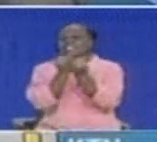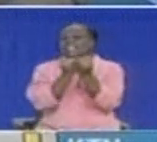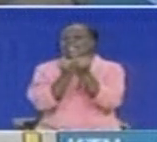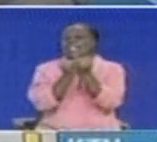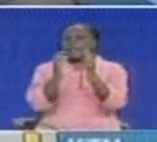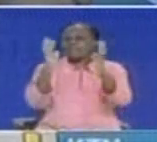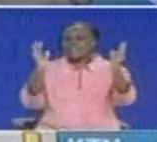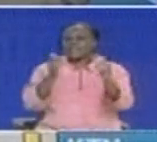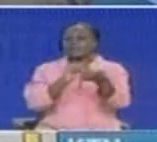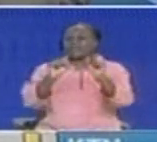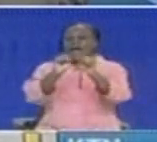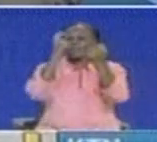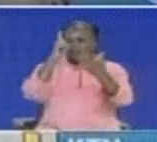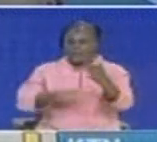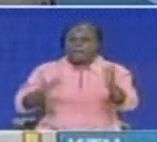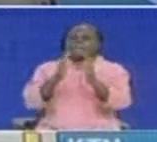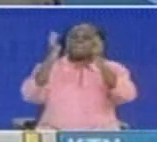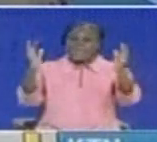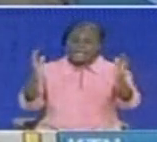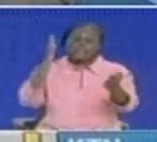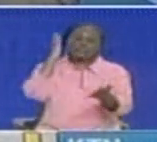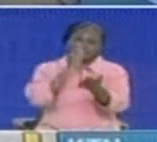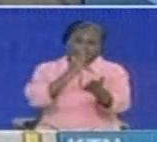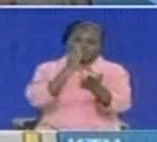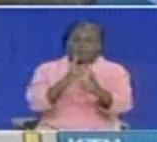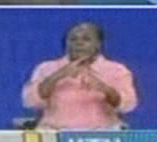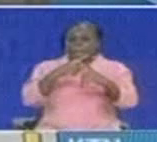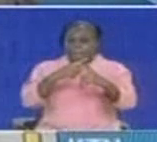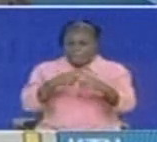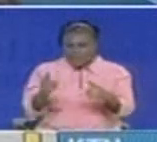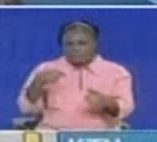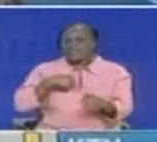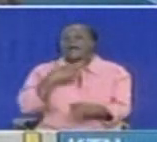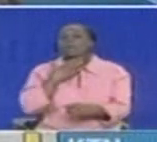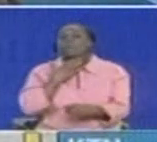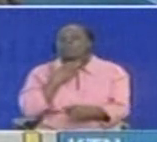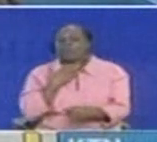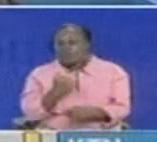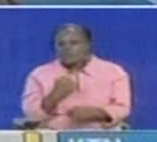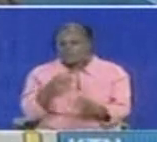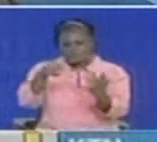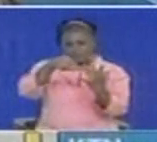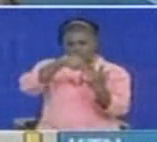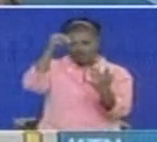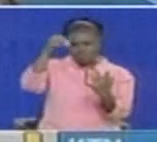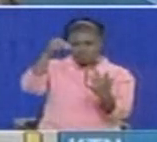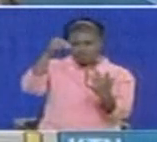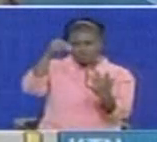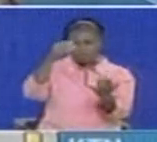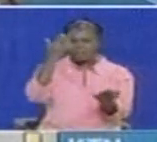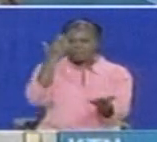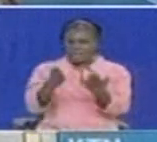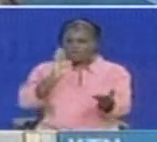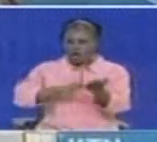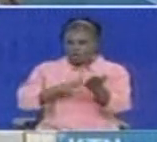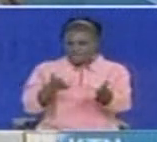game, isn't it? Oh, yes, very big. But I think I will want, or rather I will choose to maybe not